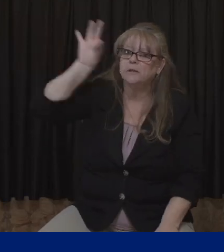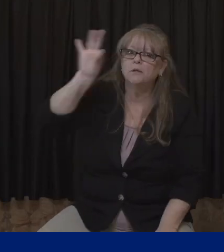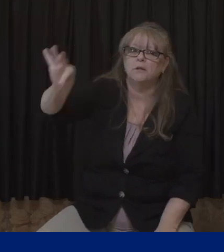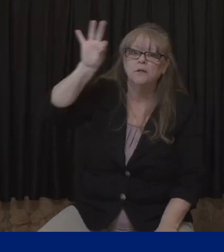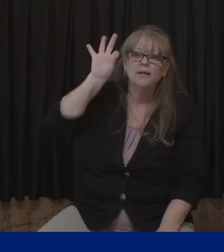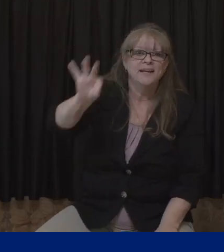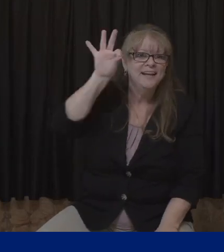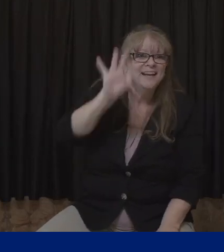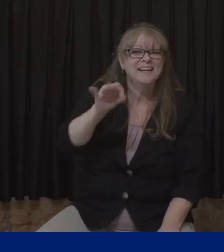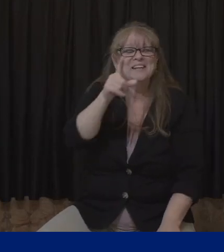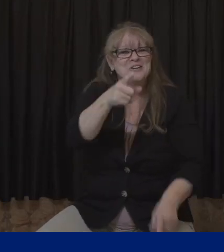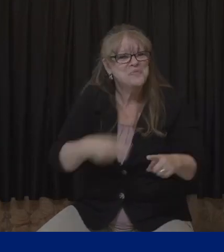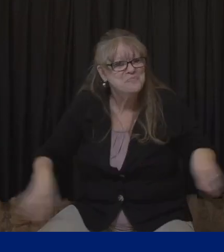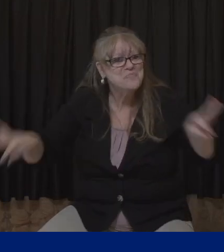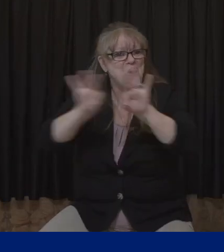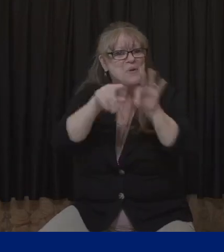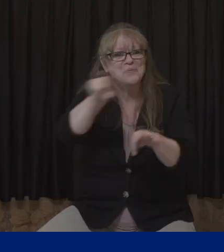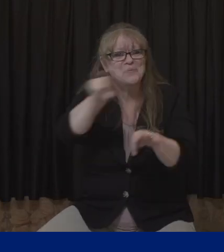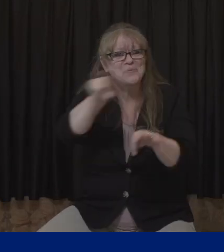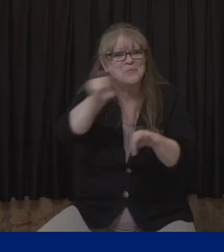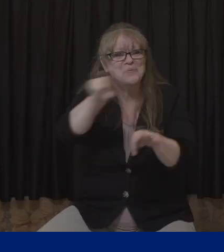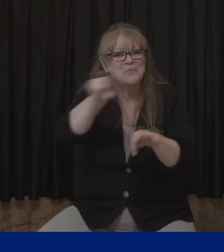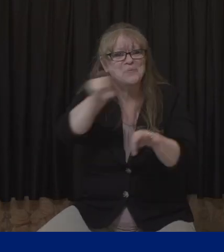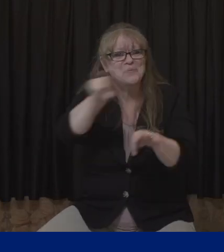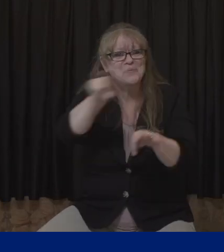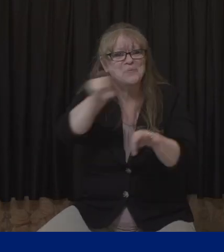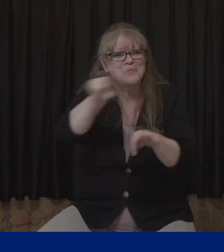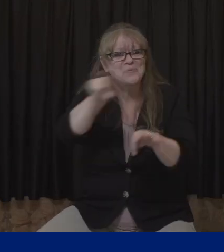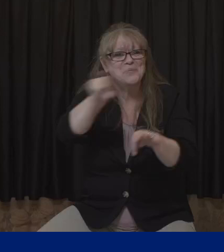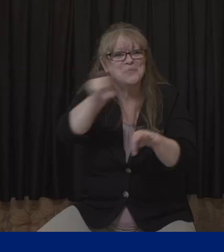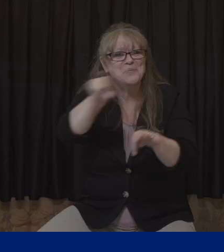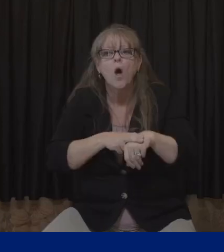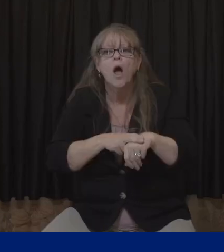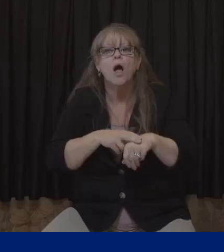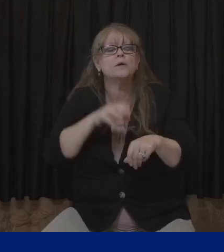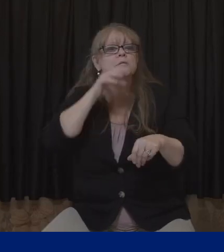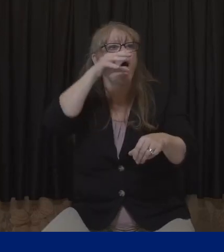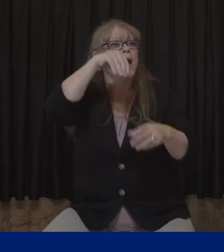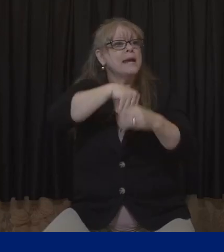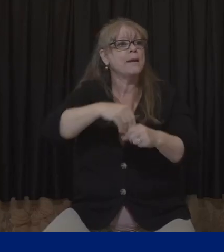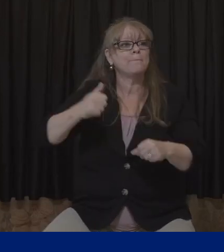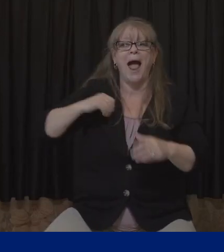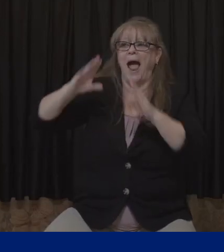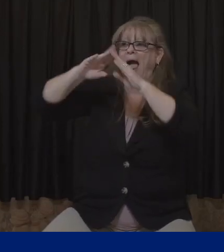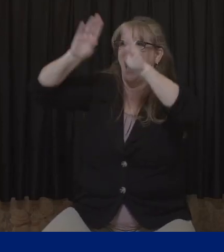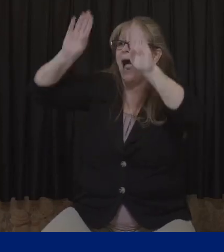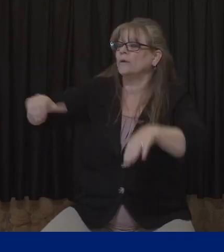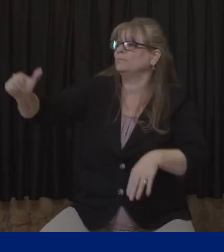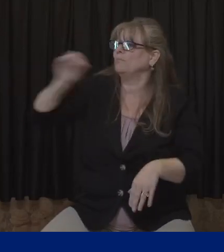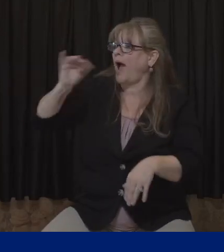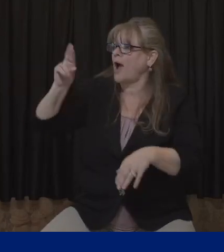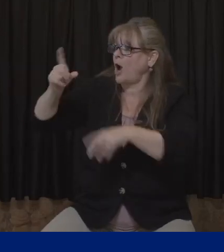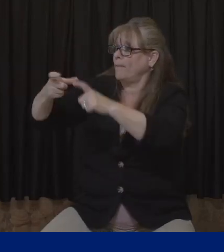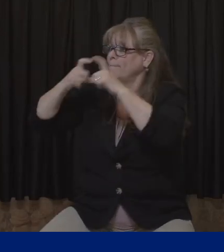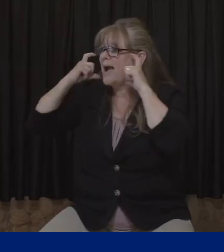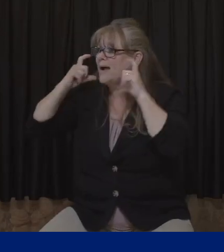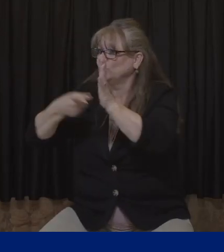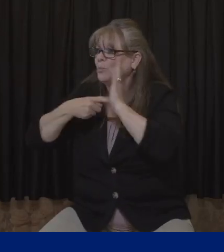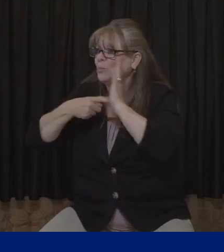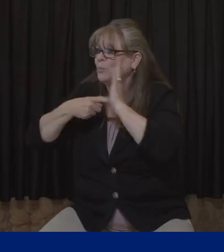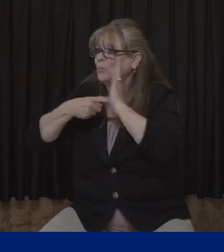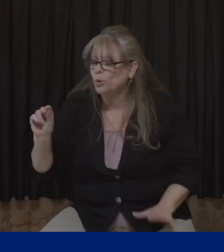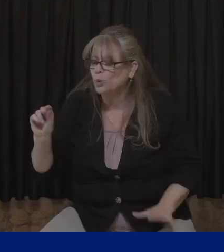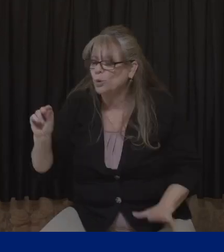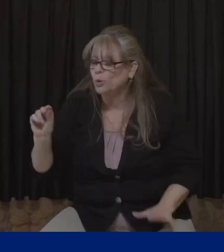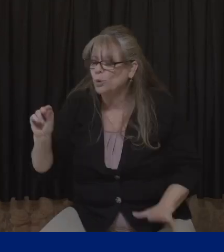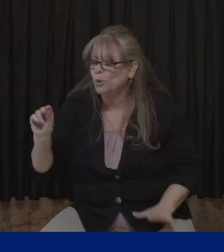That doesn't mean in your backyard doing yard work, but it means when you're in your neighborhood park or when you're shopping. Jordan asked, as a small business owner that does